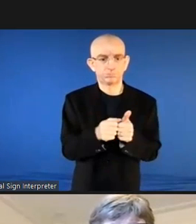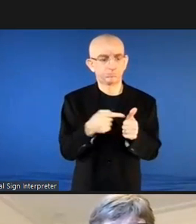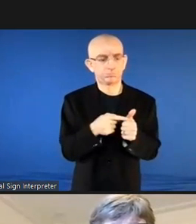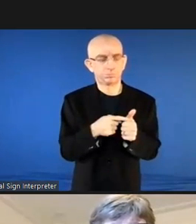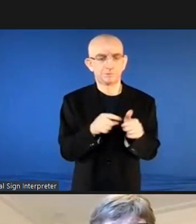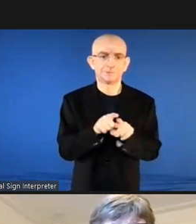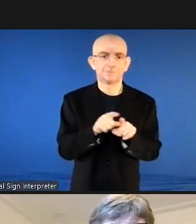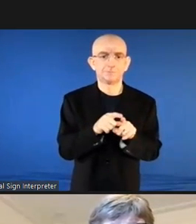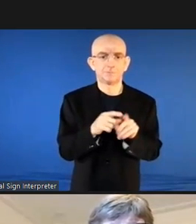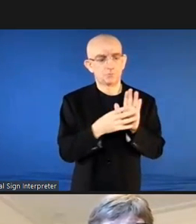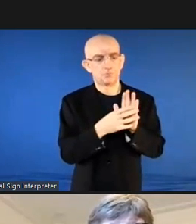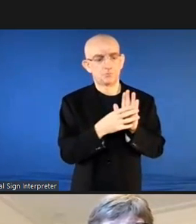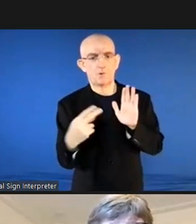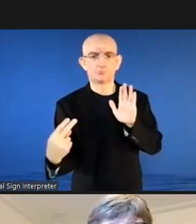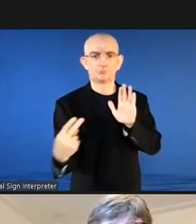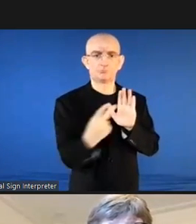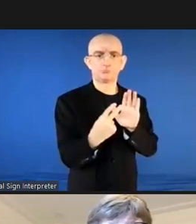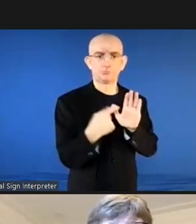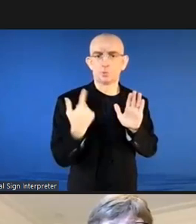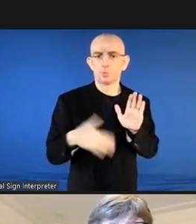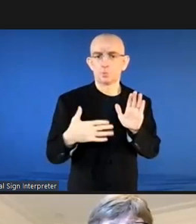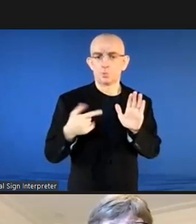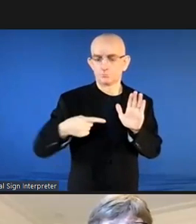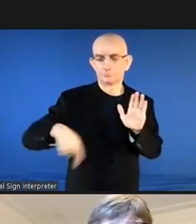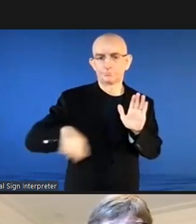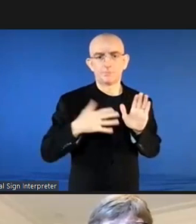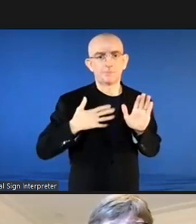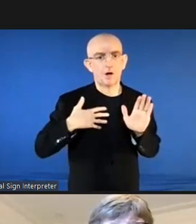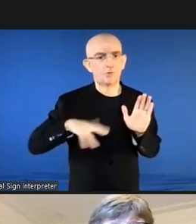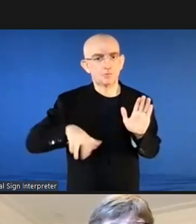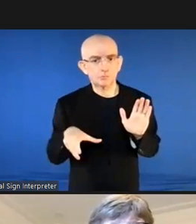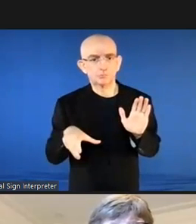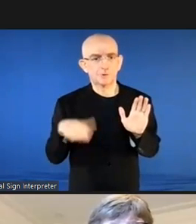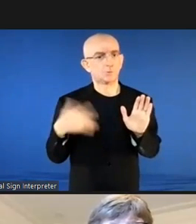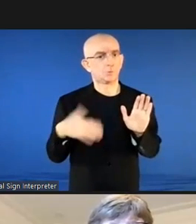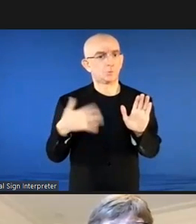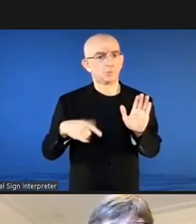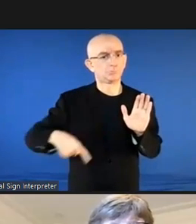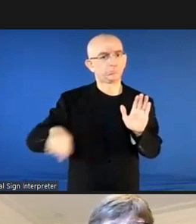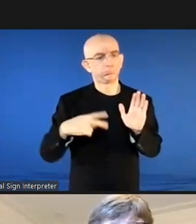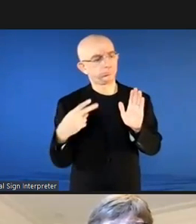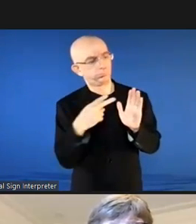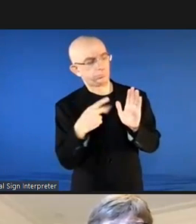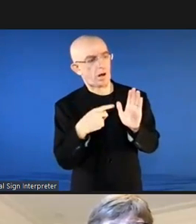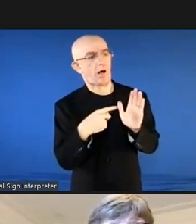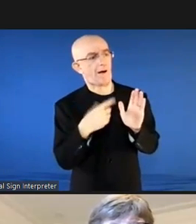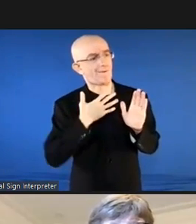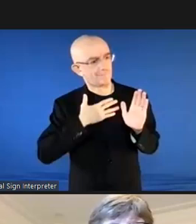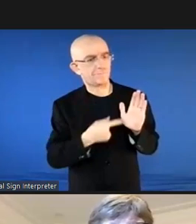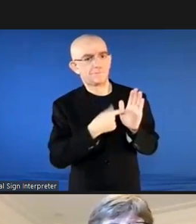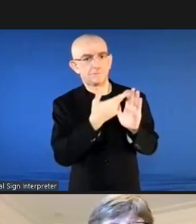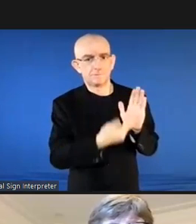or the country that we are in, where the rural area is about 80%, like I said